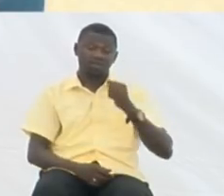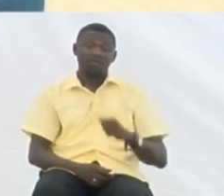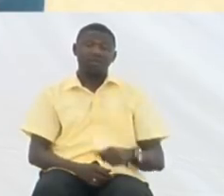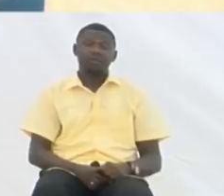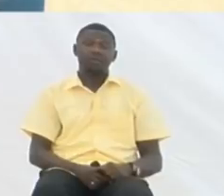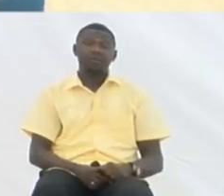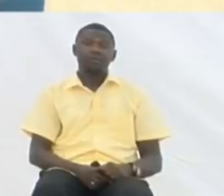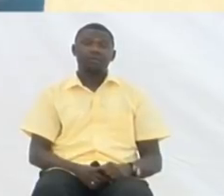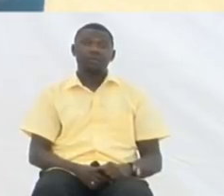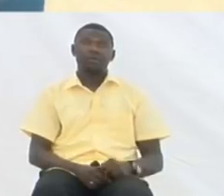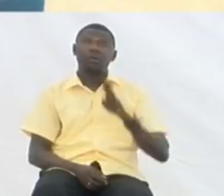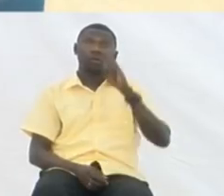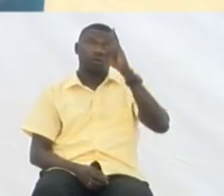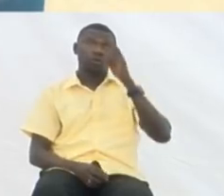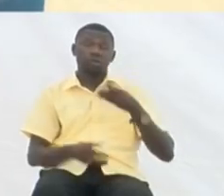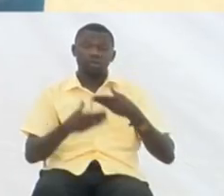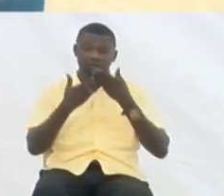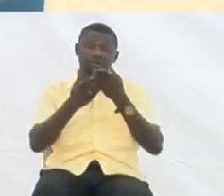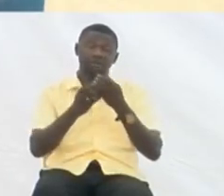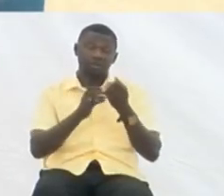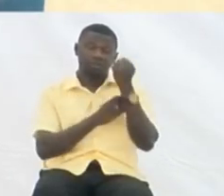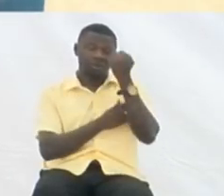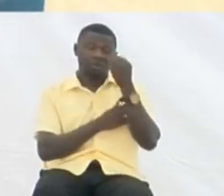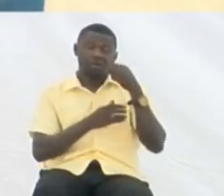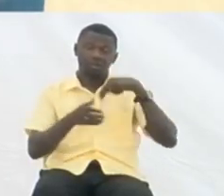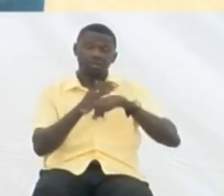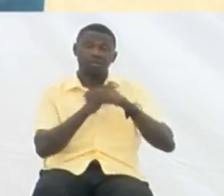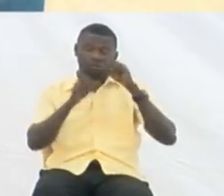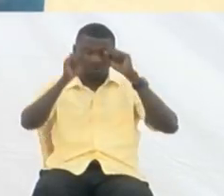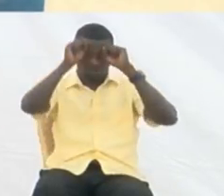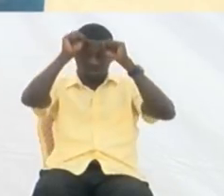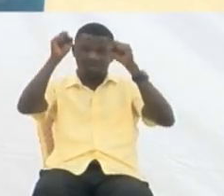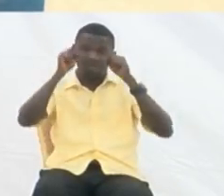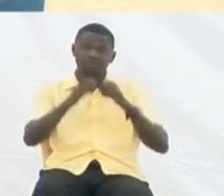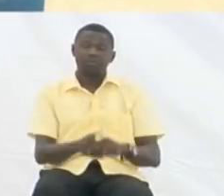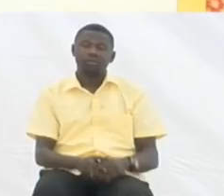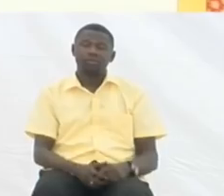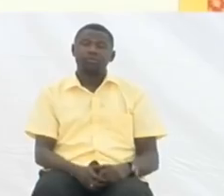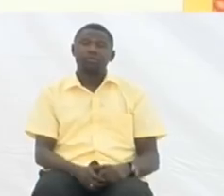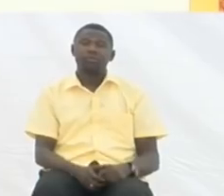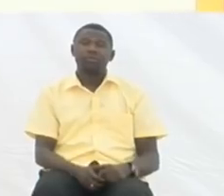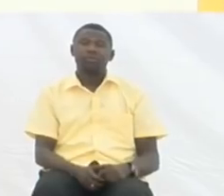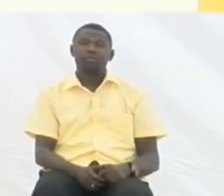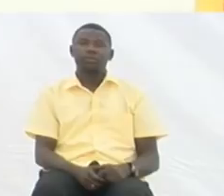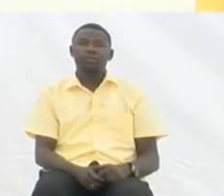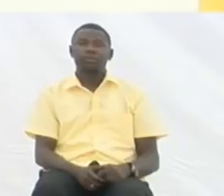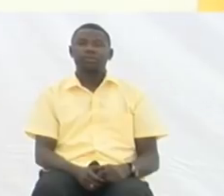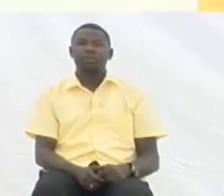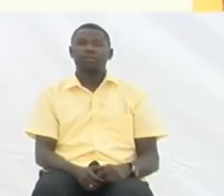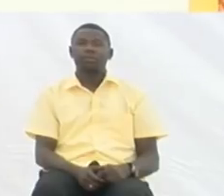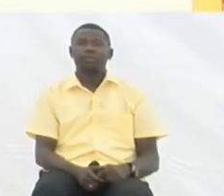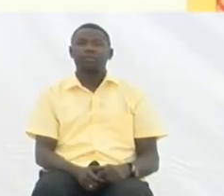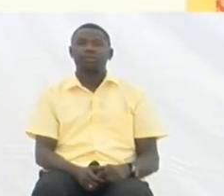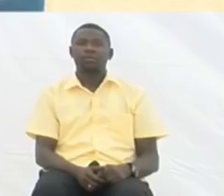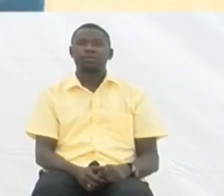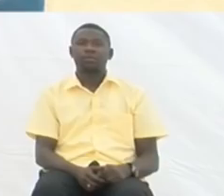in that area. God gave him that grace during his government. Many things, if